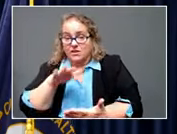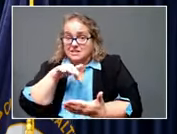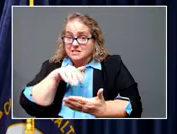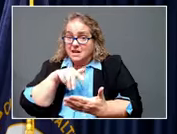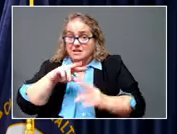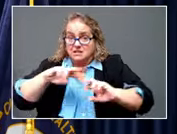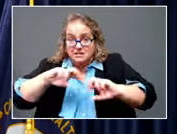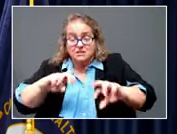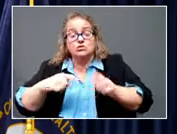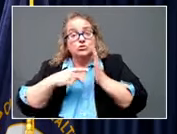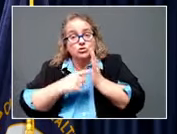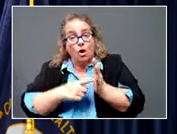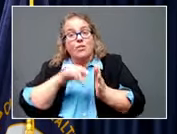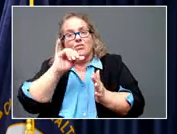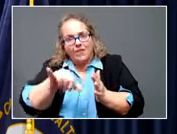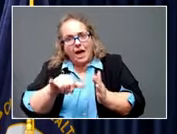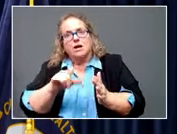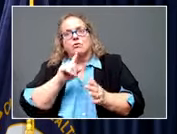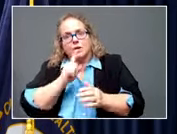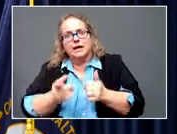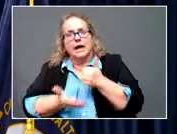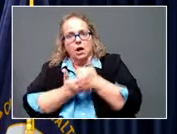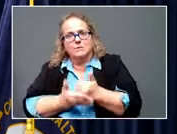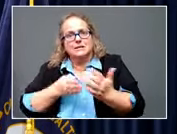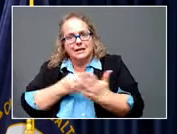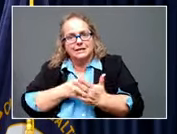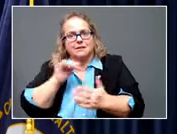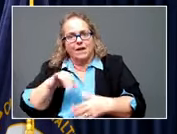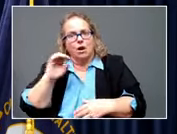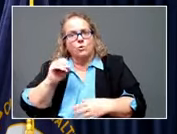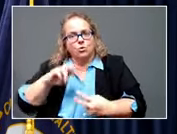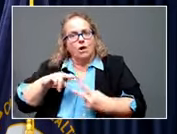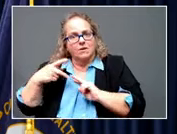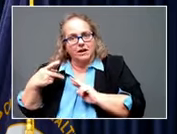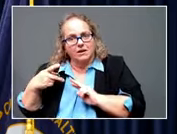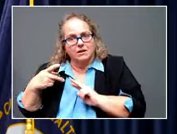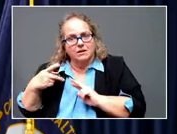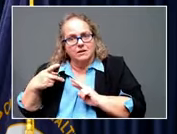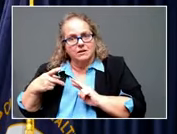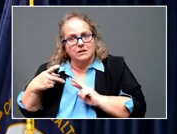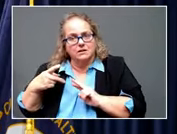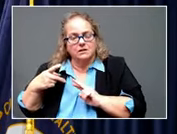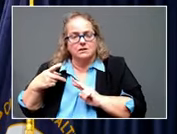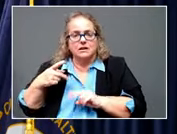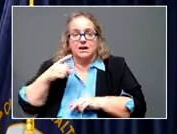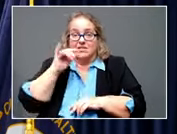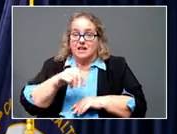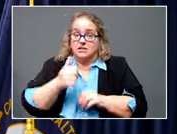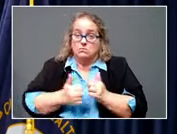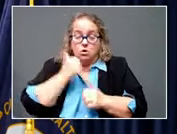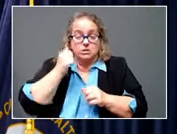this variant. If you are unvaccinated, it is one of the most contagious viruses we've seen in 100 years. That ought